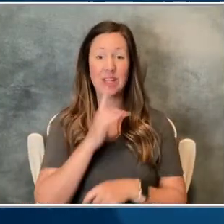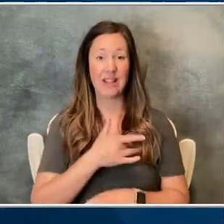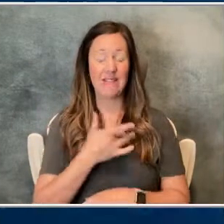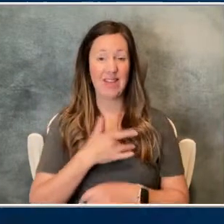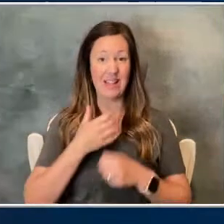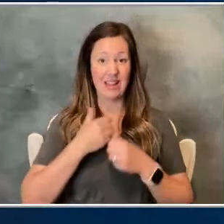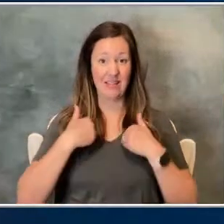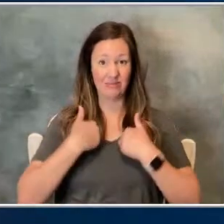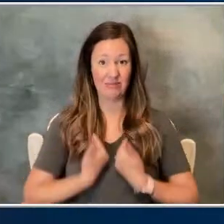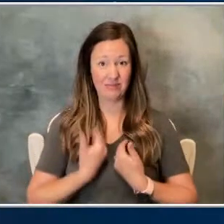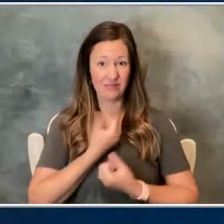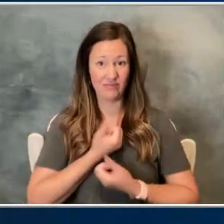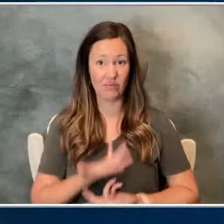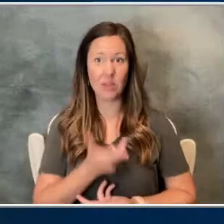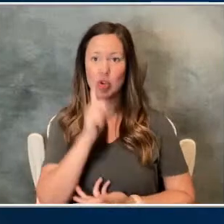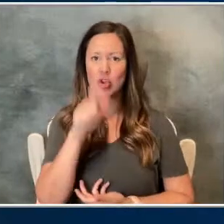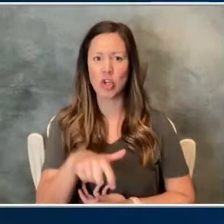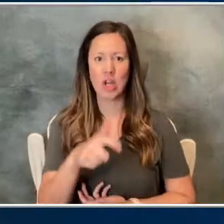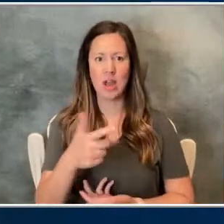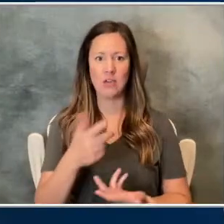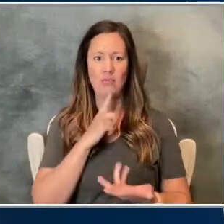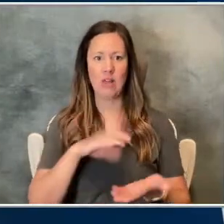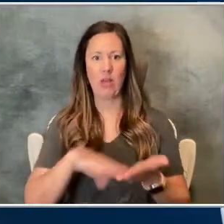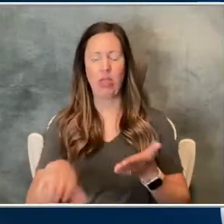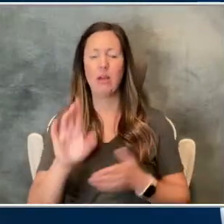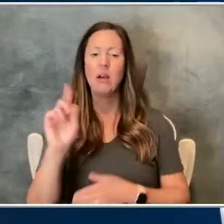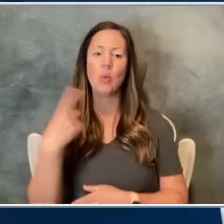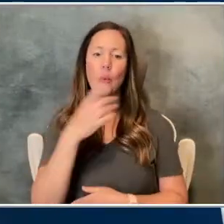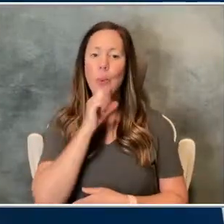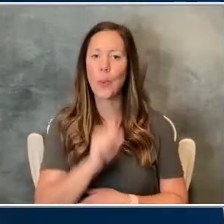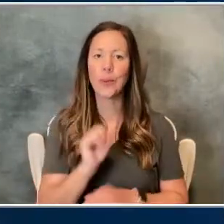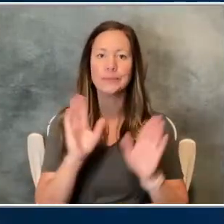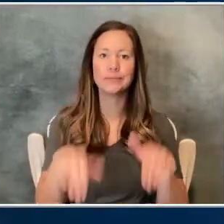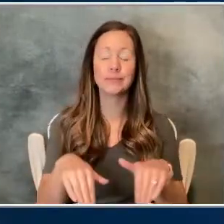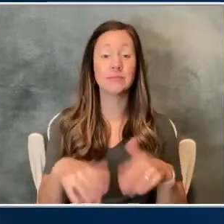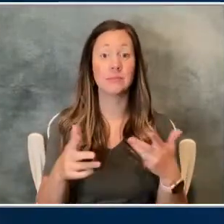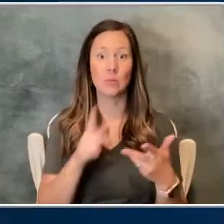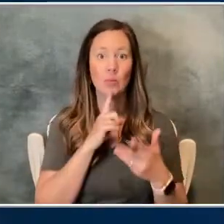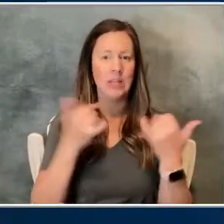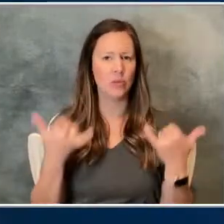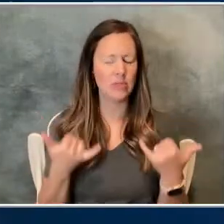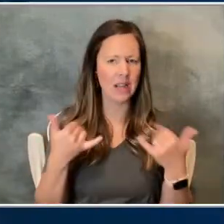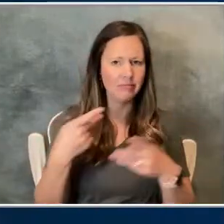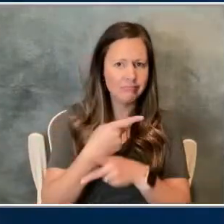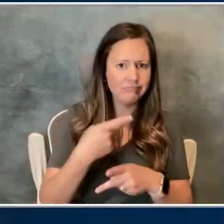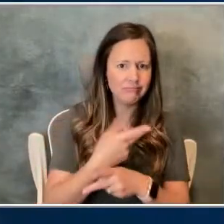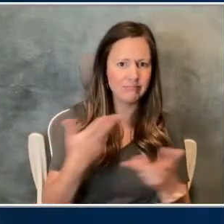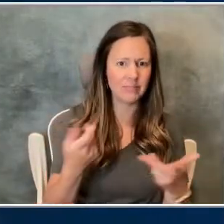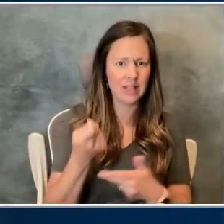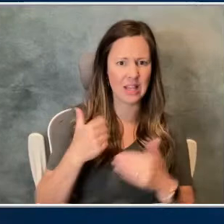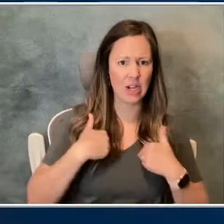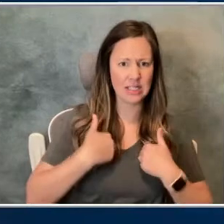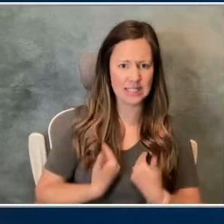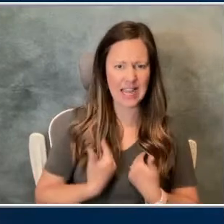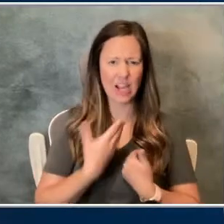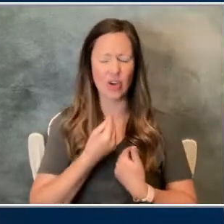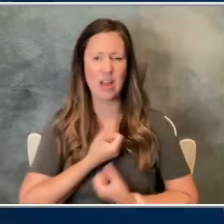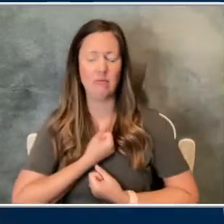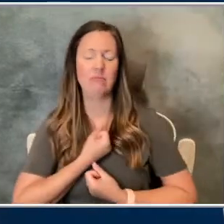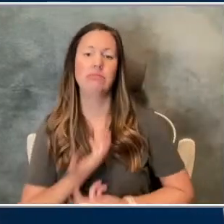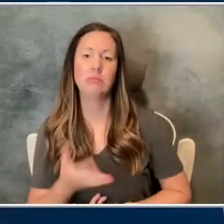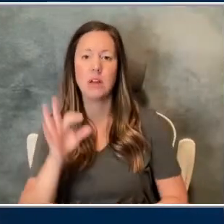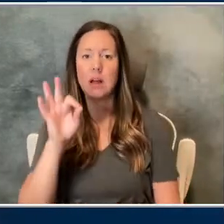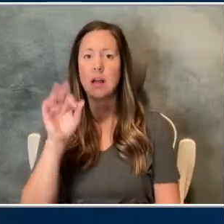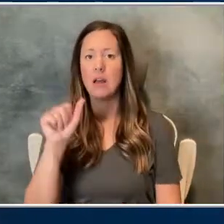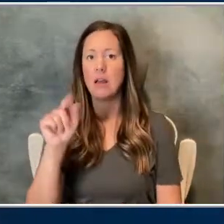be dismissed as a sign of just old age. Today, we're drawing the line between a little tired and fatigued, and learning how